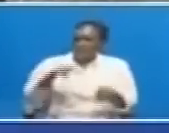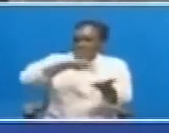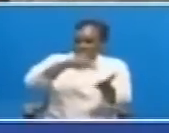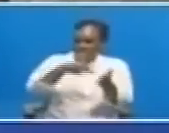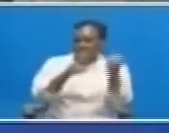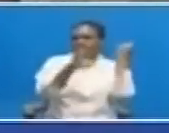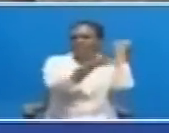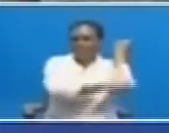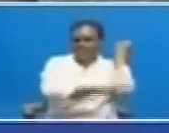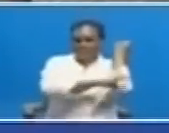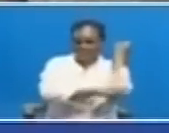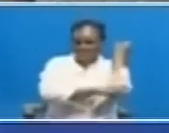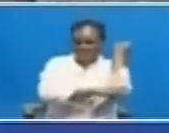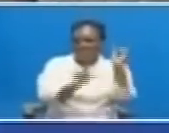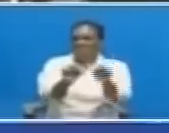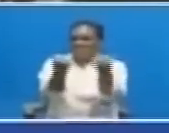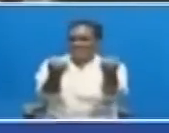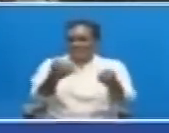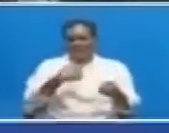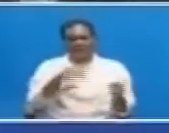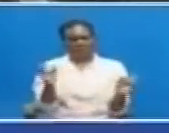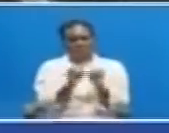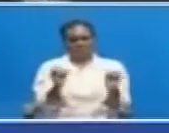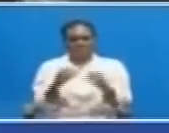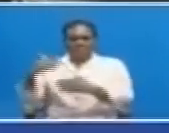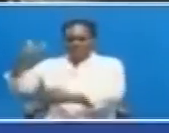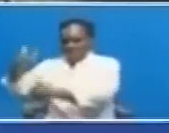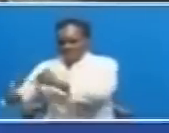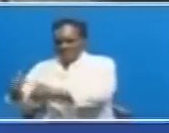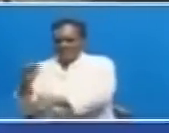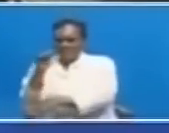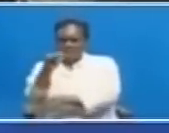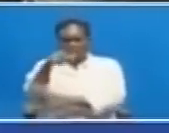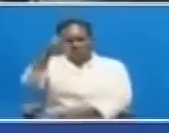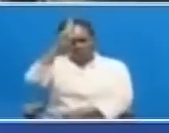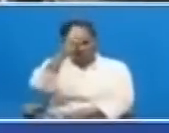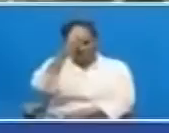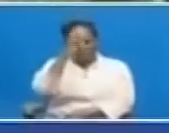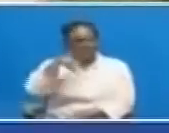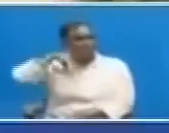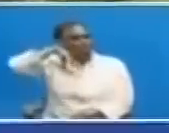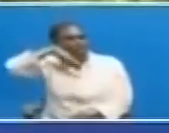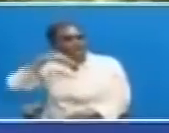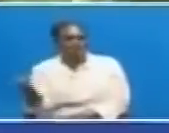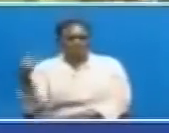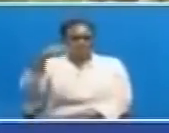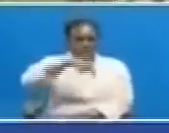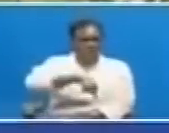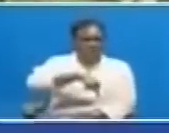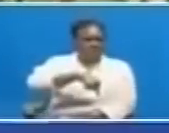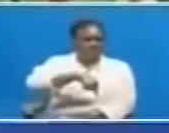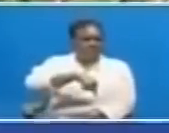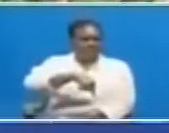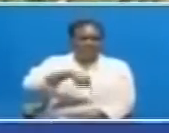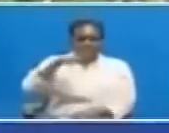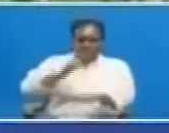hii hakuna pahali kwingine kuna security. Neighbors asked police to come with sniffer dogs after Stephen Mbugwa revealed that